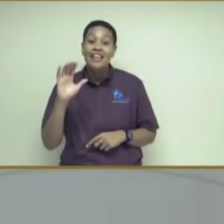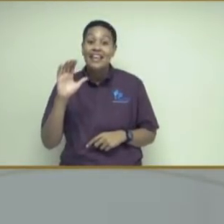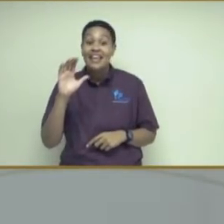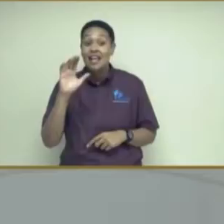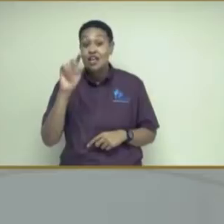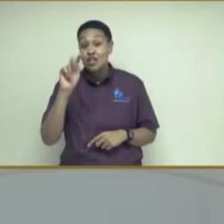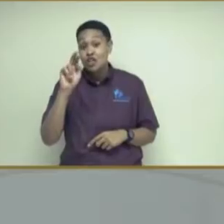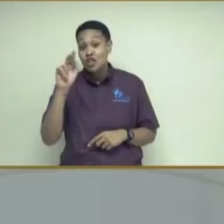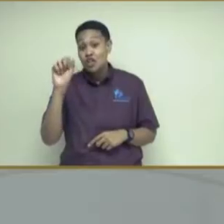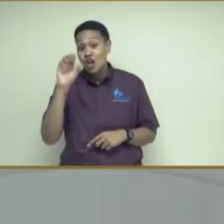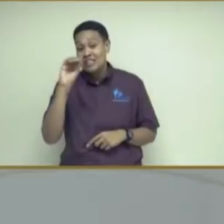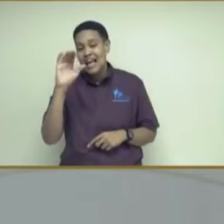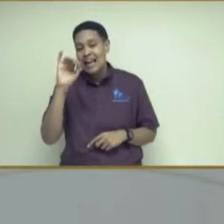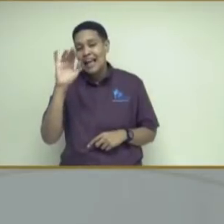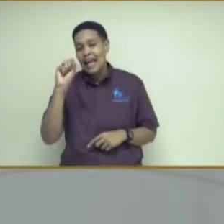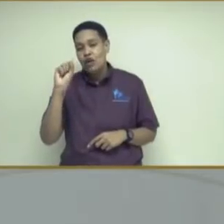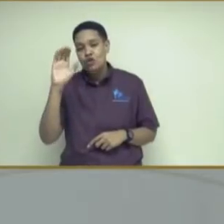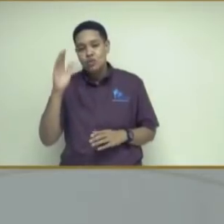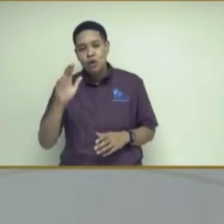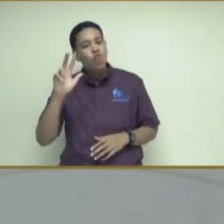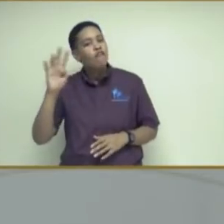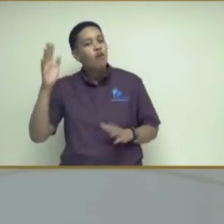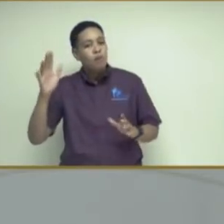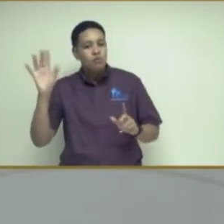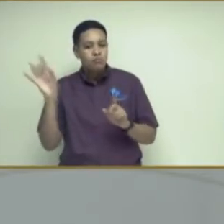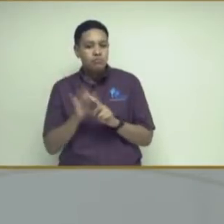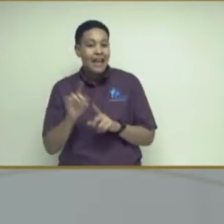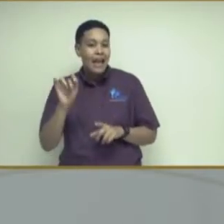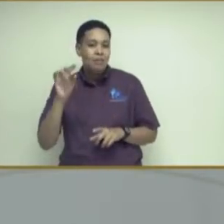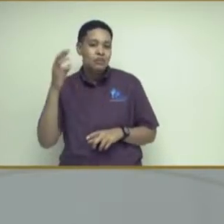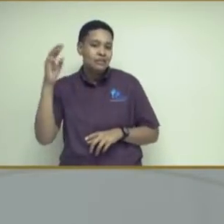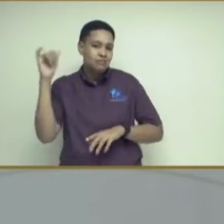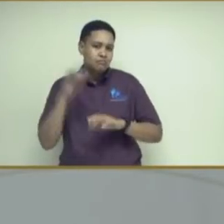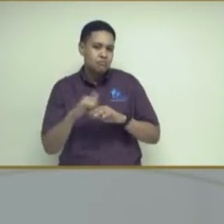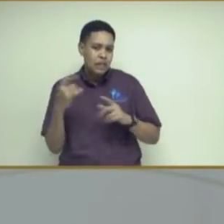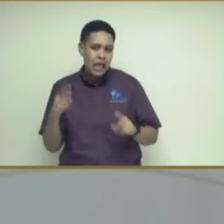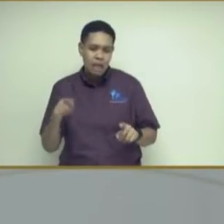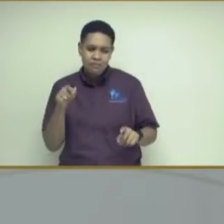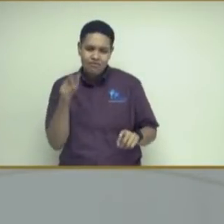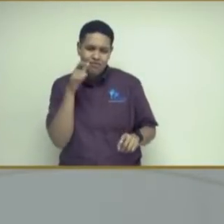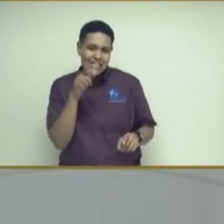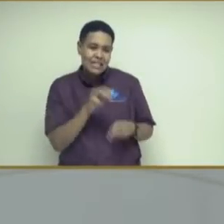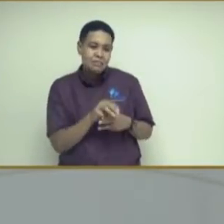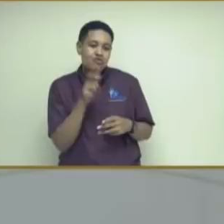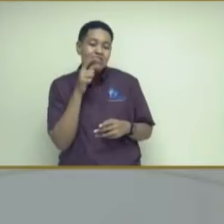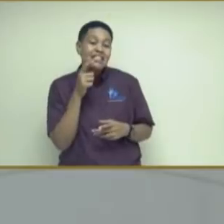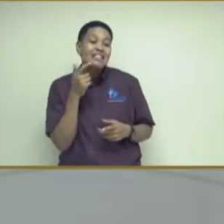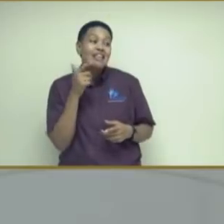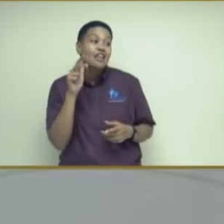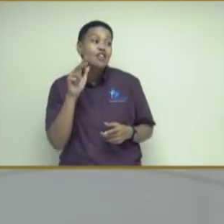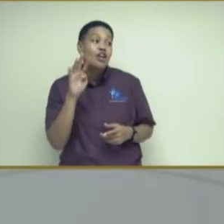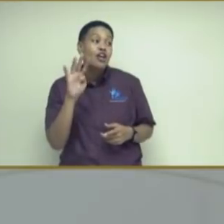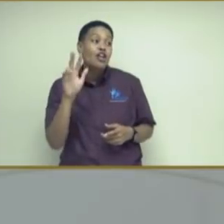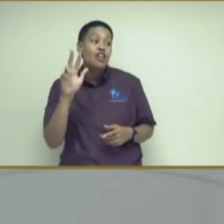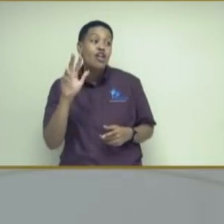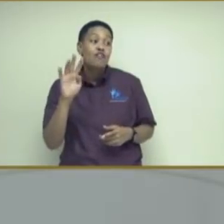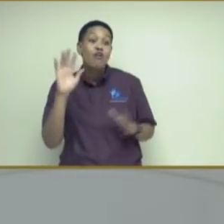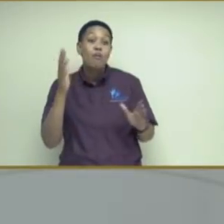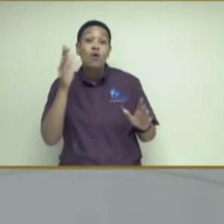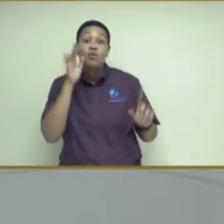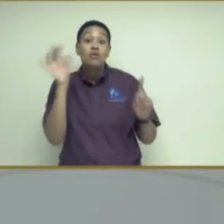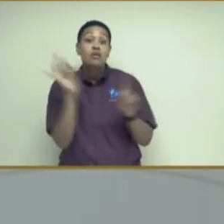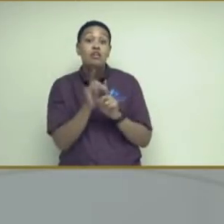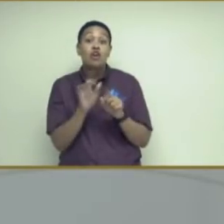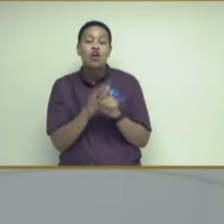That's as of, April 16th. And then Minister just said in this press conference that the 34th imported case